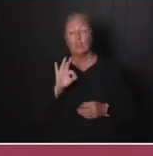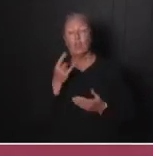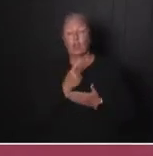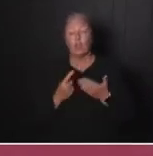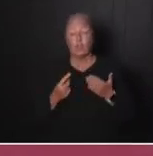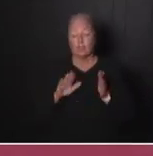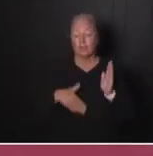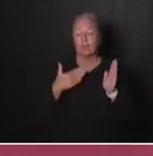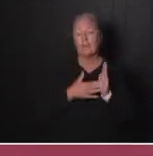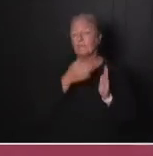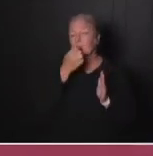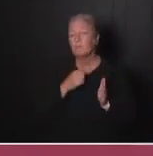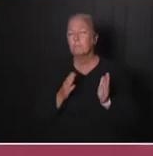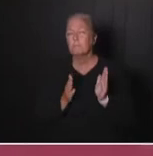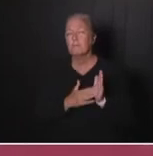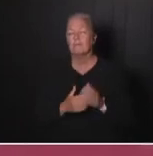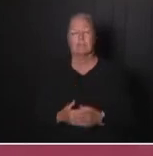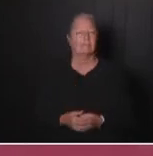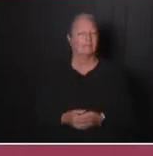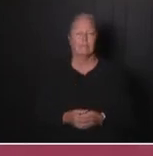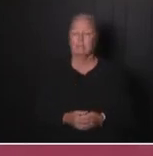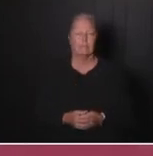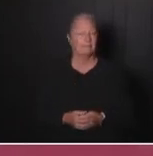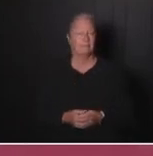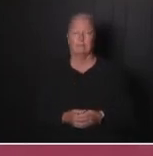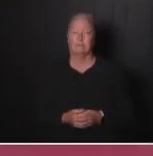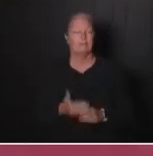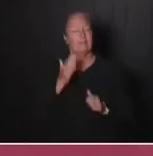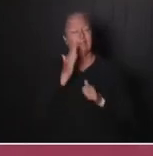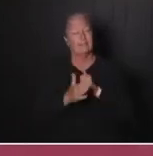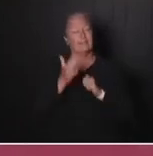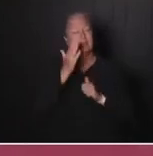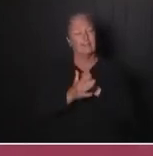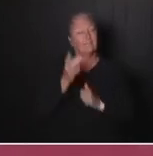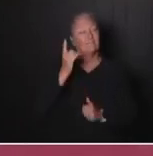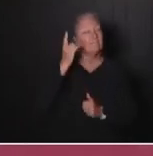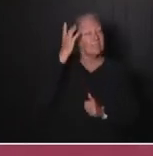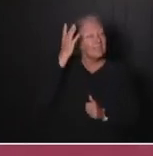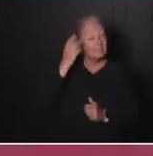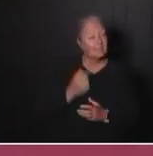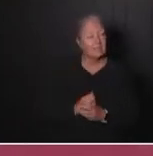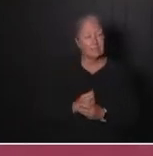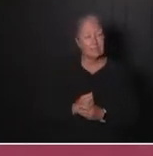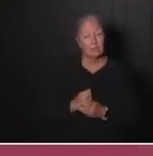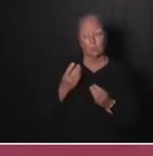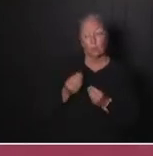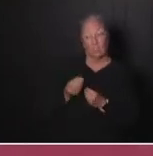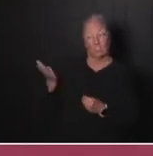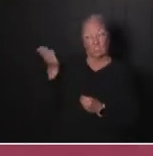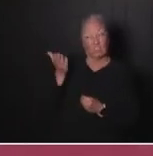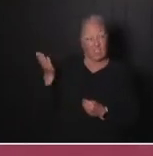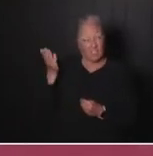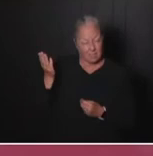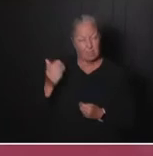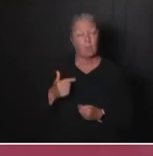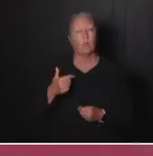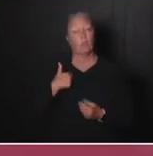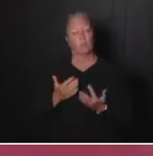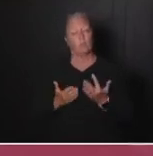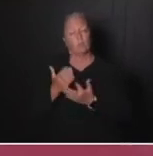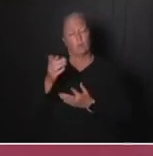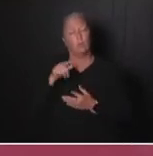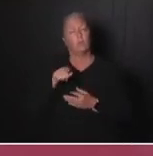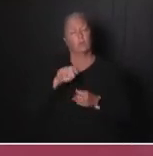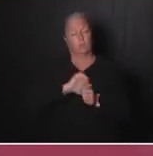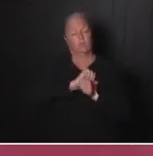of months. We should never forget that under them, we entered the pandemic from a position of